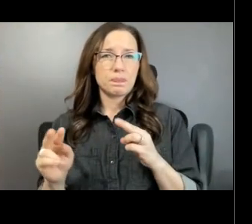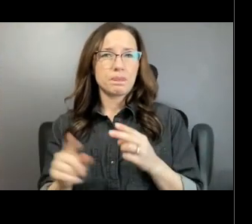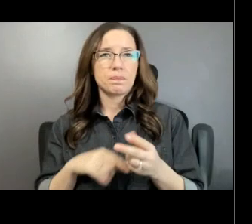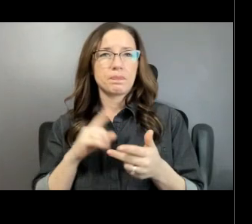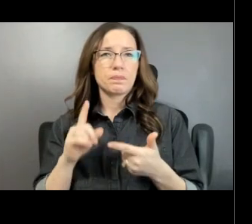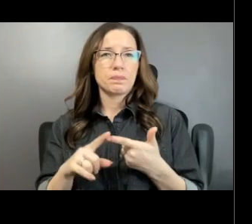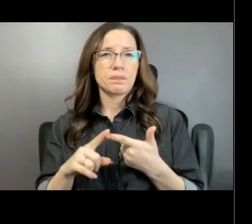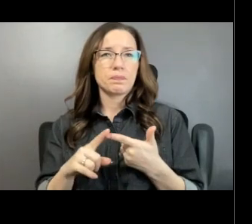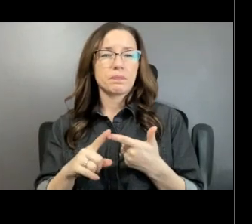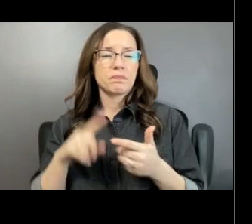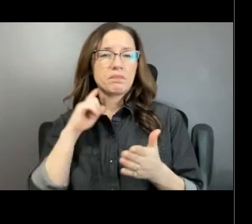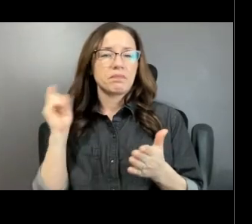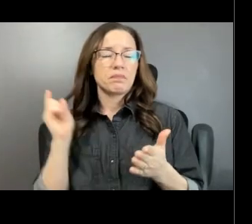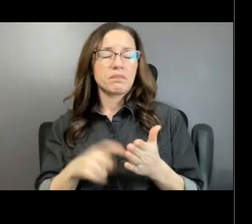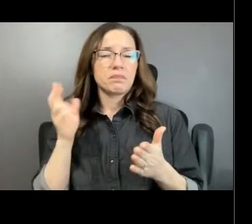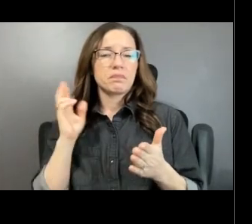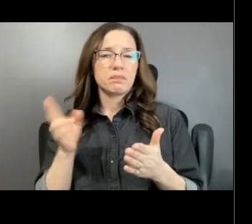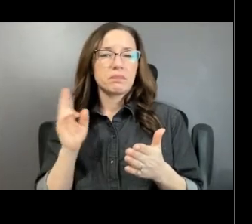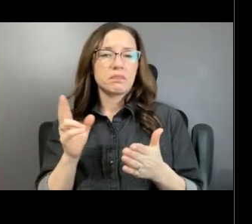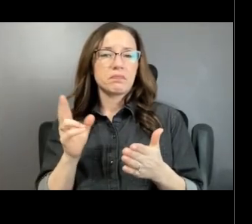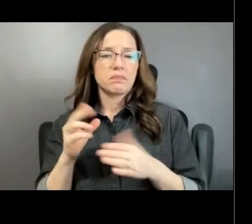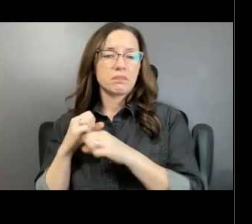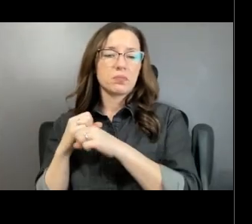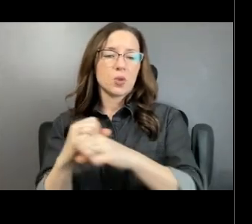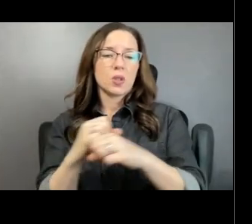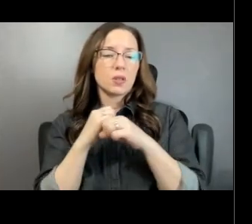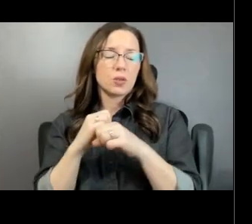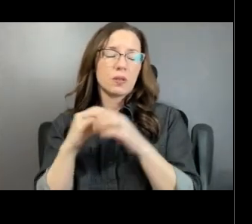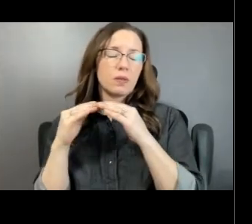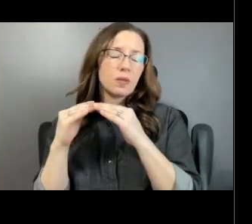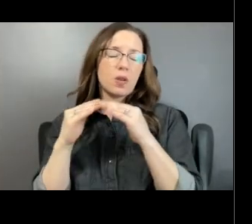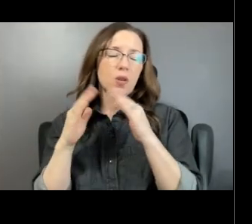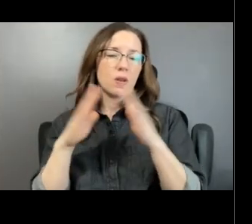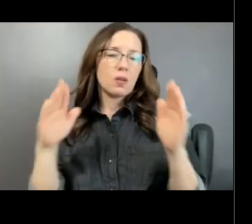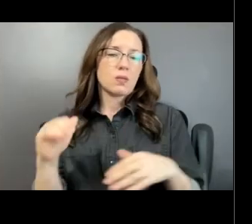Identify the history and protections of the Fair Housing Act